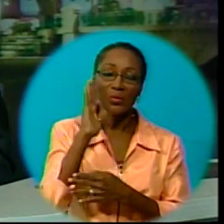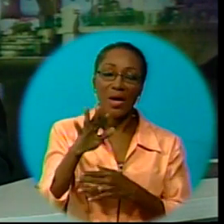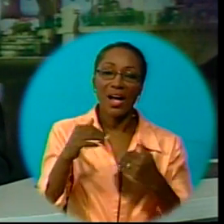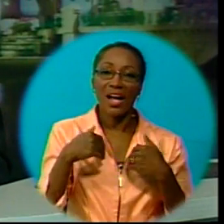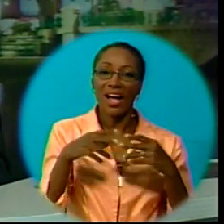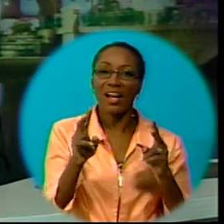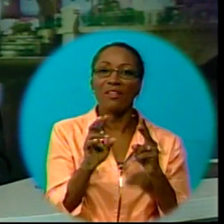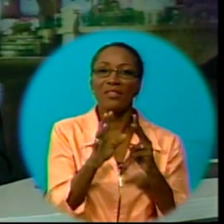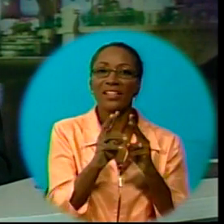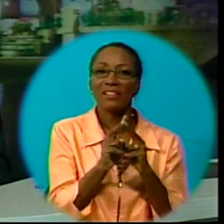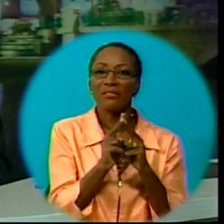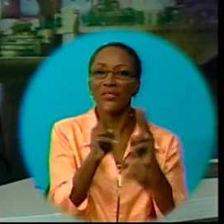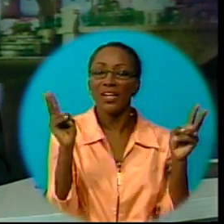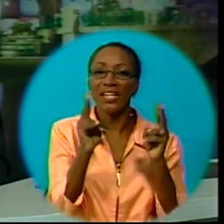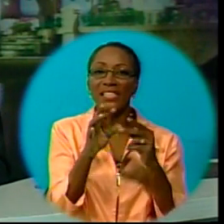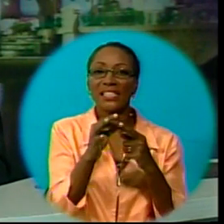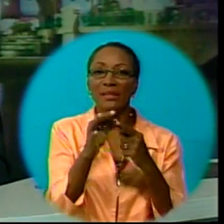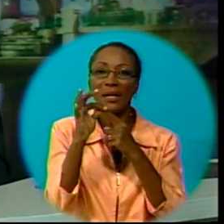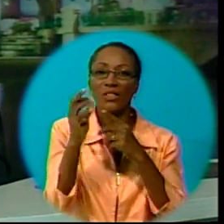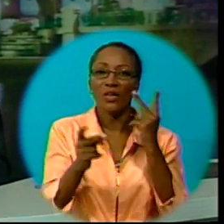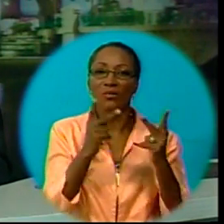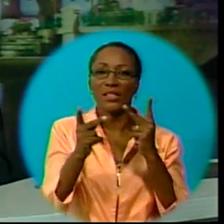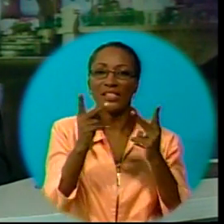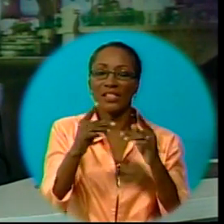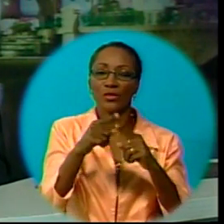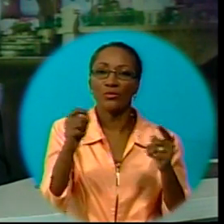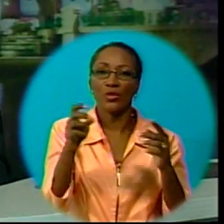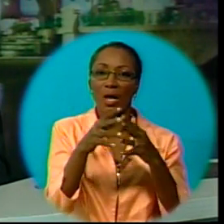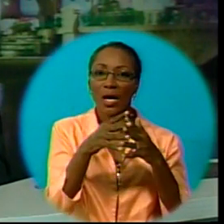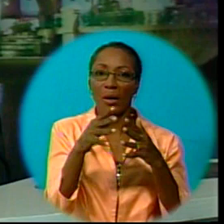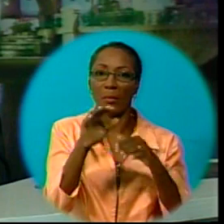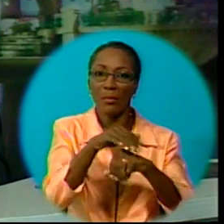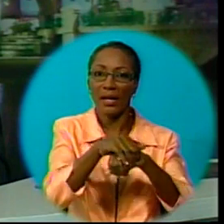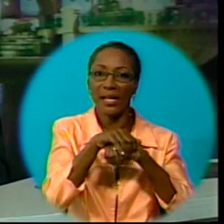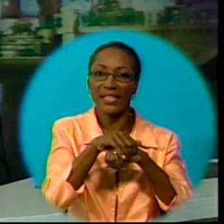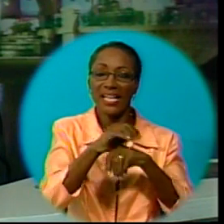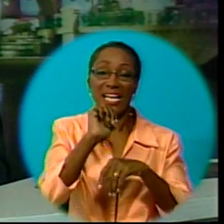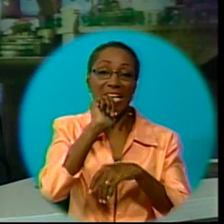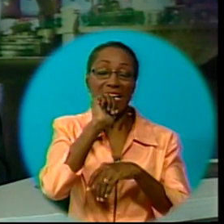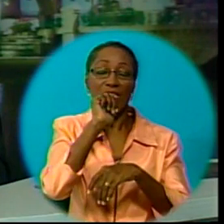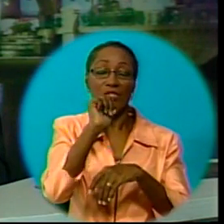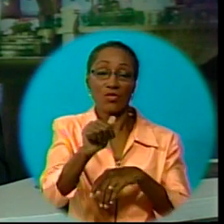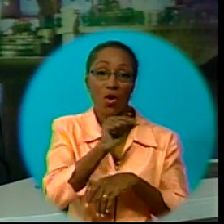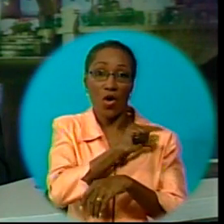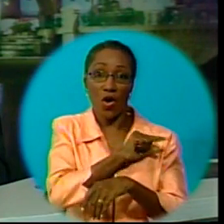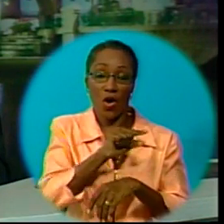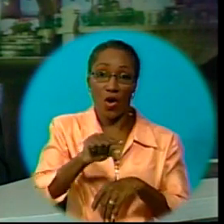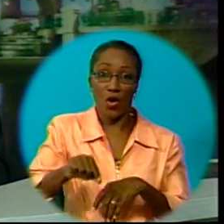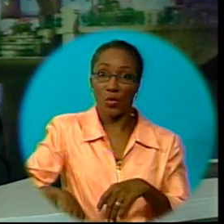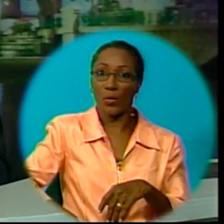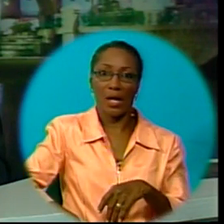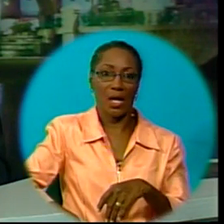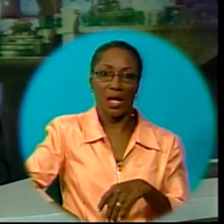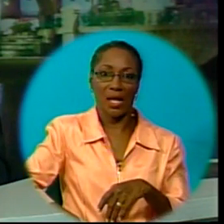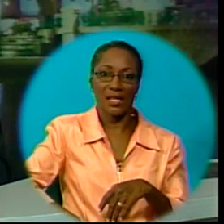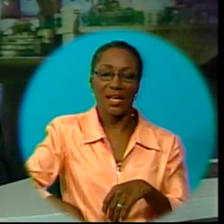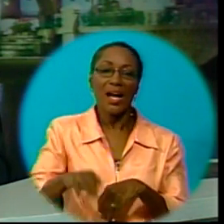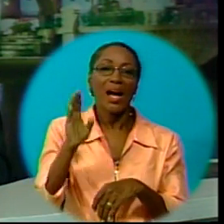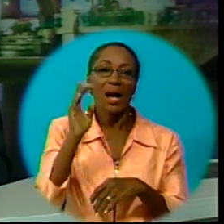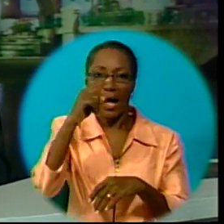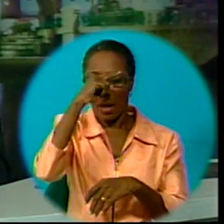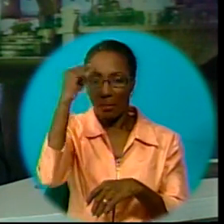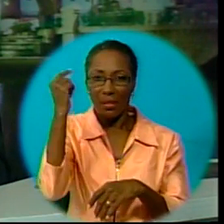special visitor from the UK. And no, it's not the Queen. It will actually be a service dog, a black Labrador whose name is